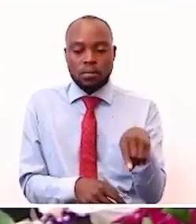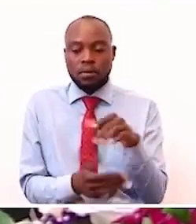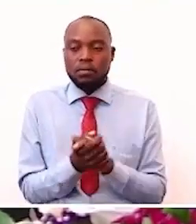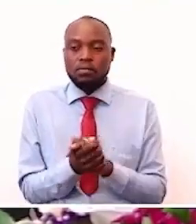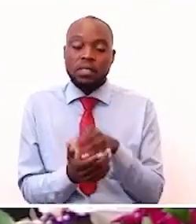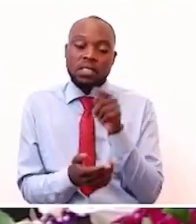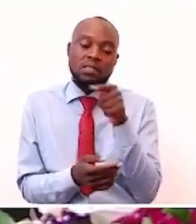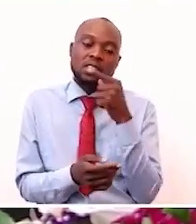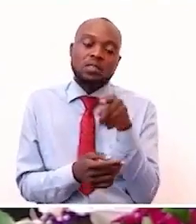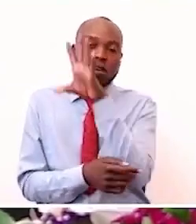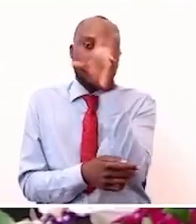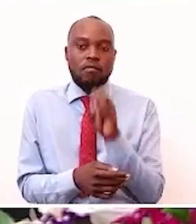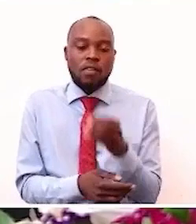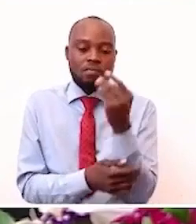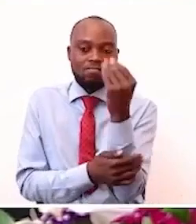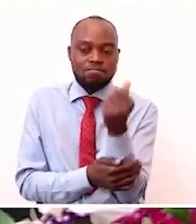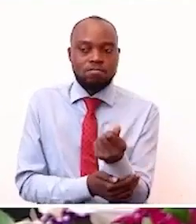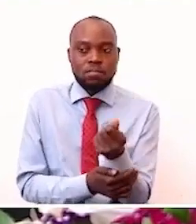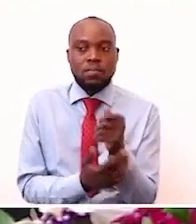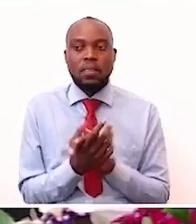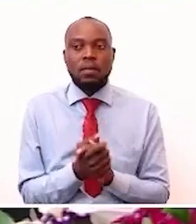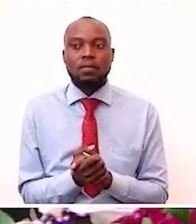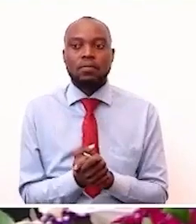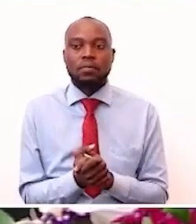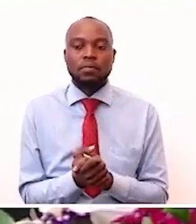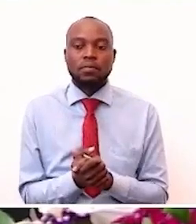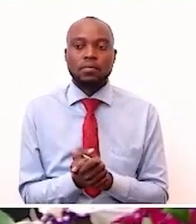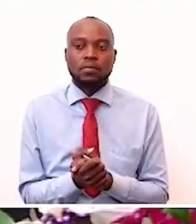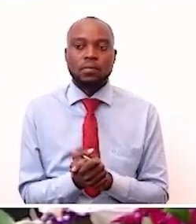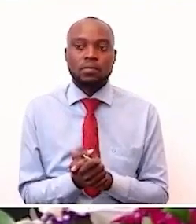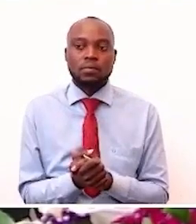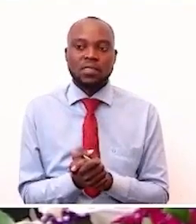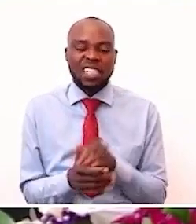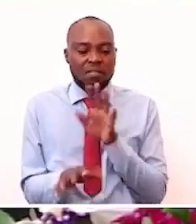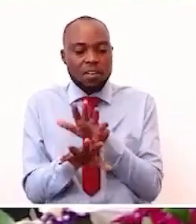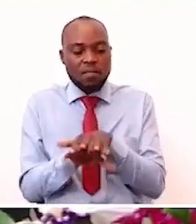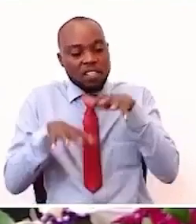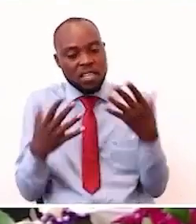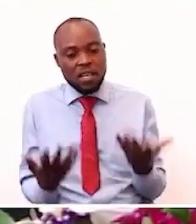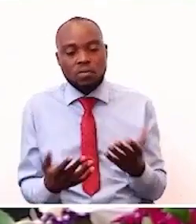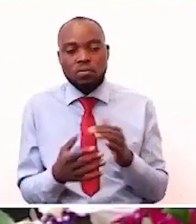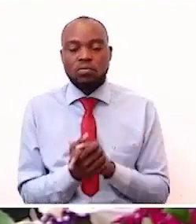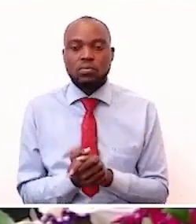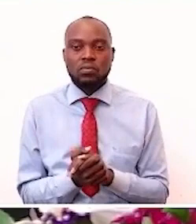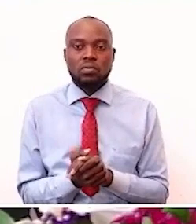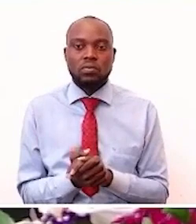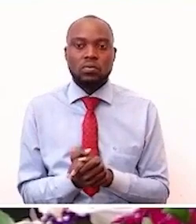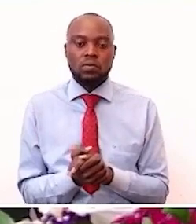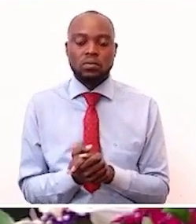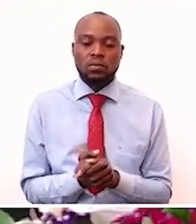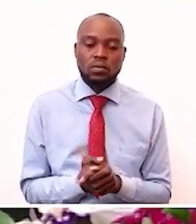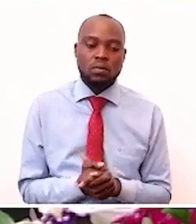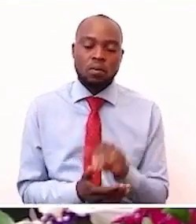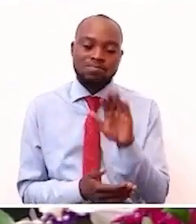we're calling African financial architecture, how quickly can we make it work? At the core of the